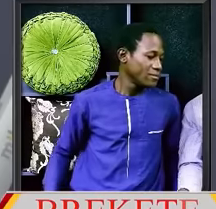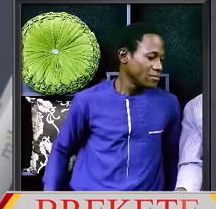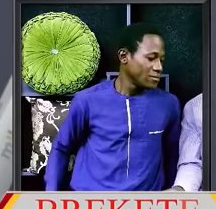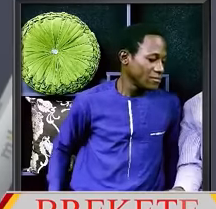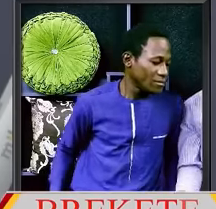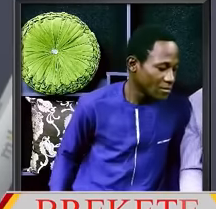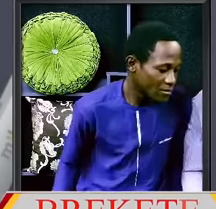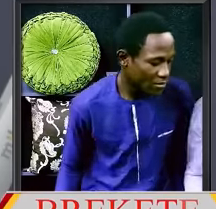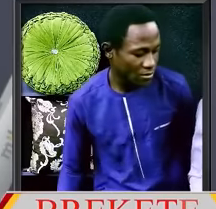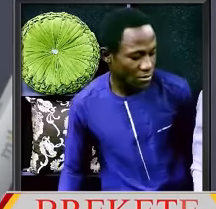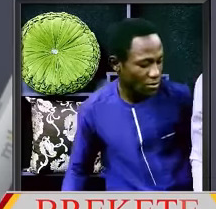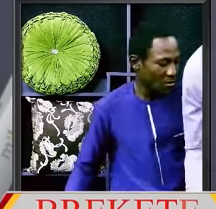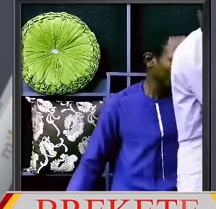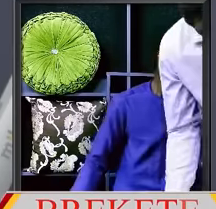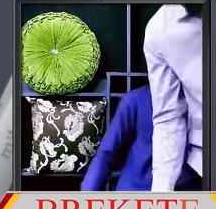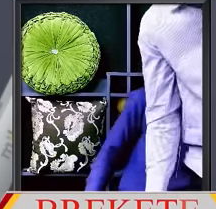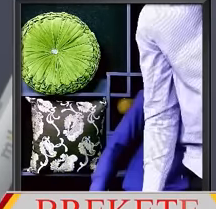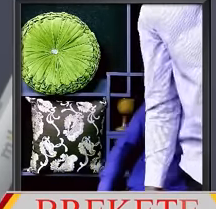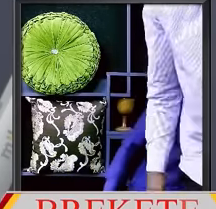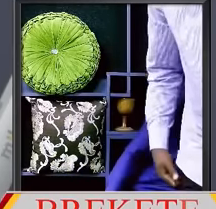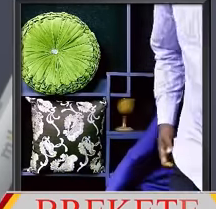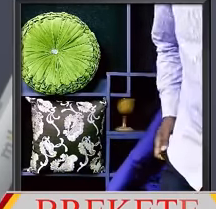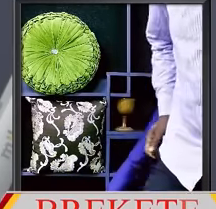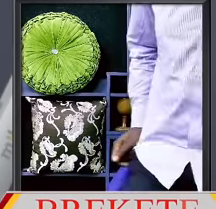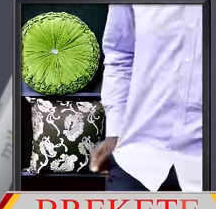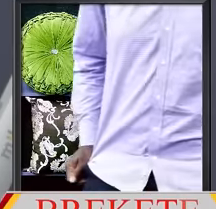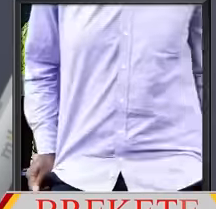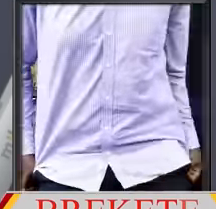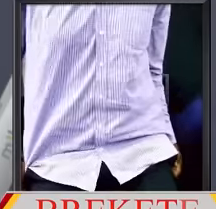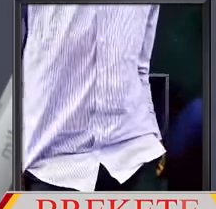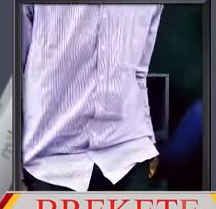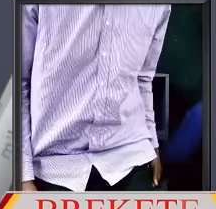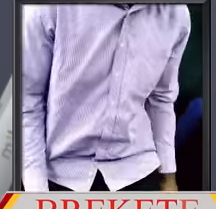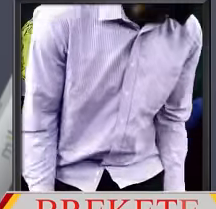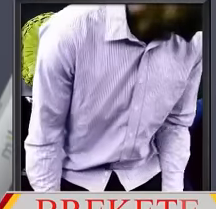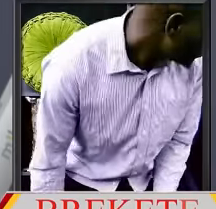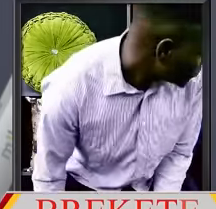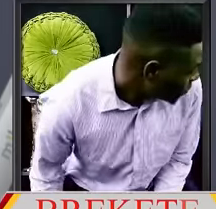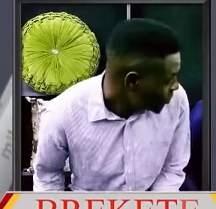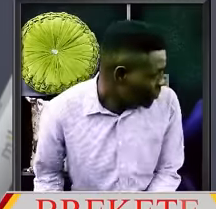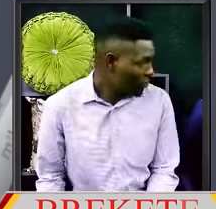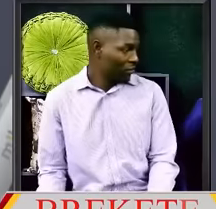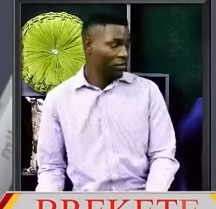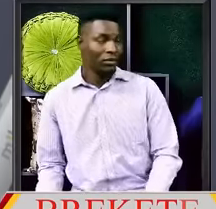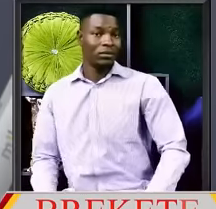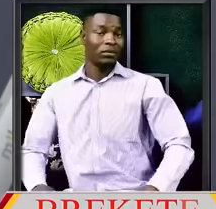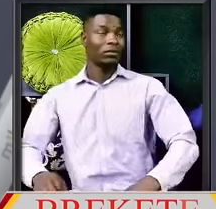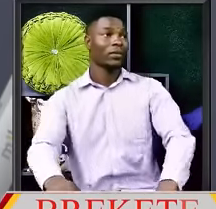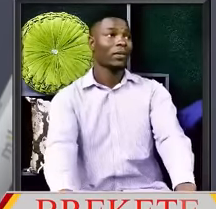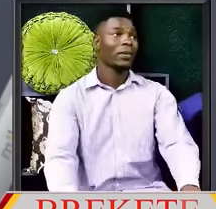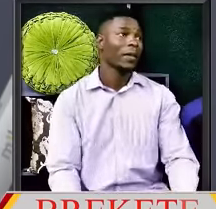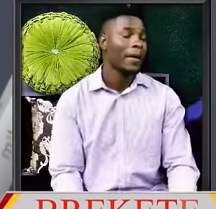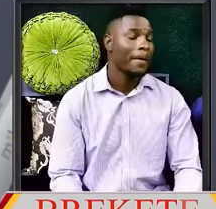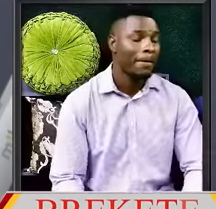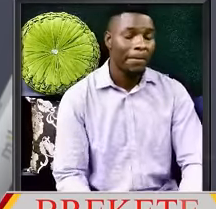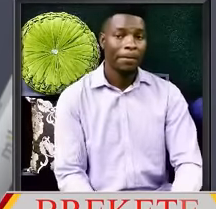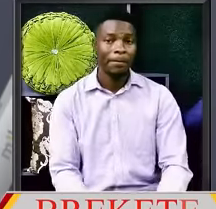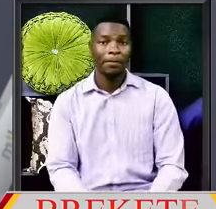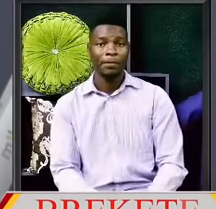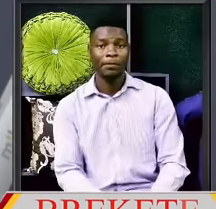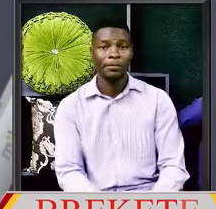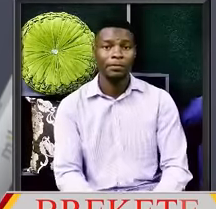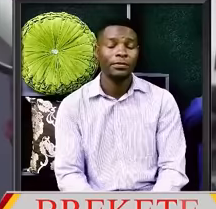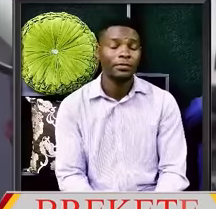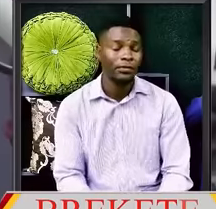As for the DNA, sir, God in heaven knows that we want a DNA. But what we am saying is DNA is a